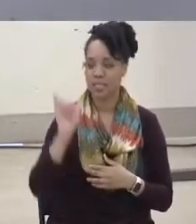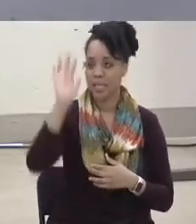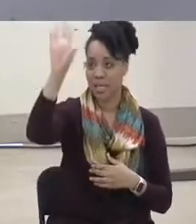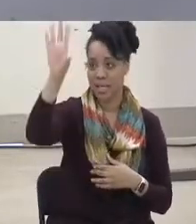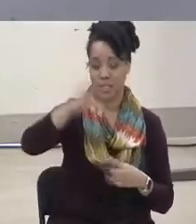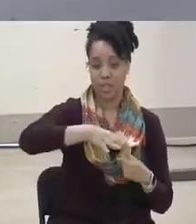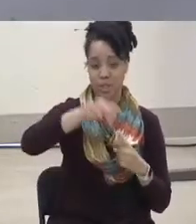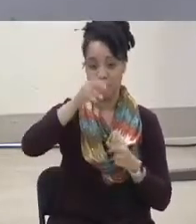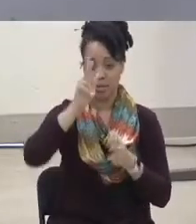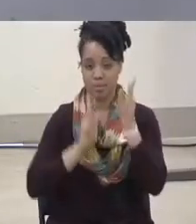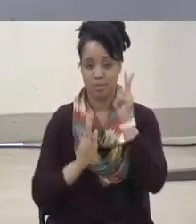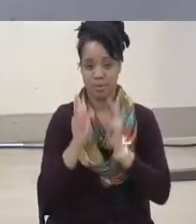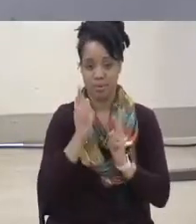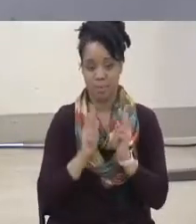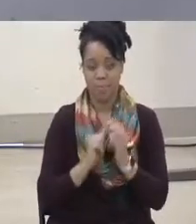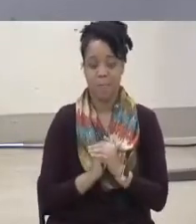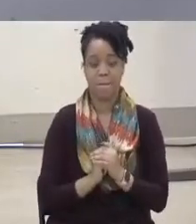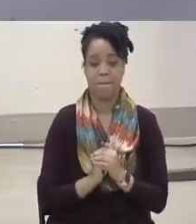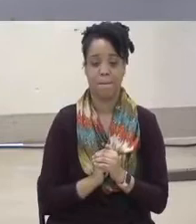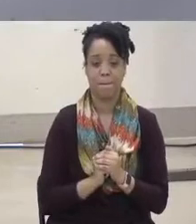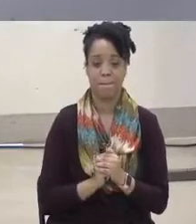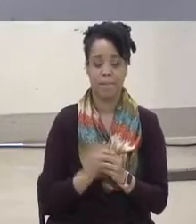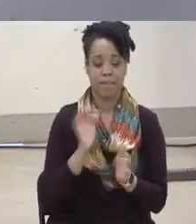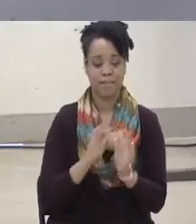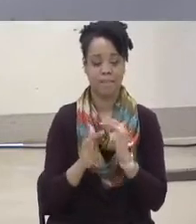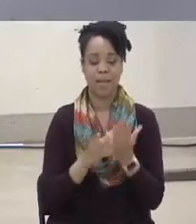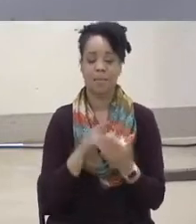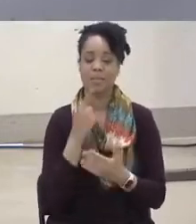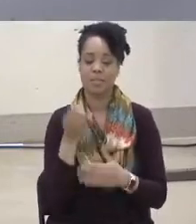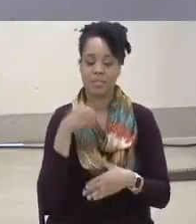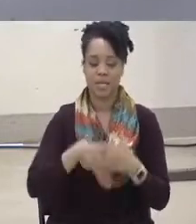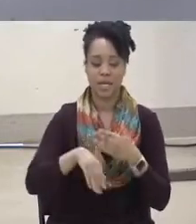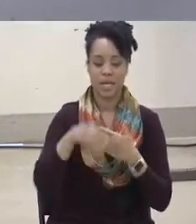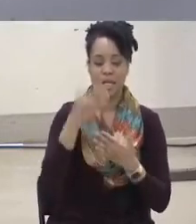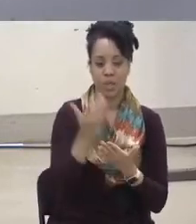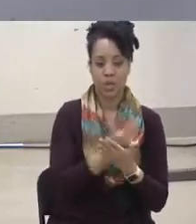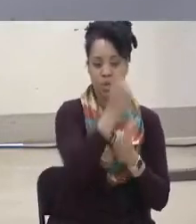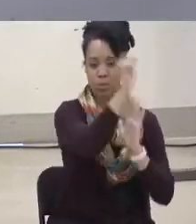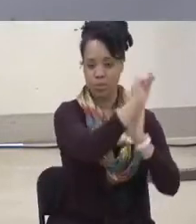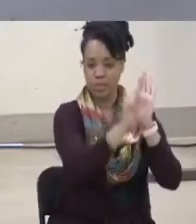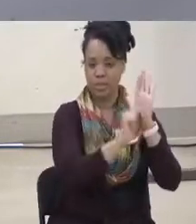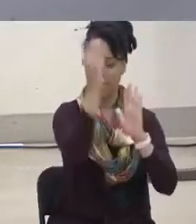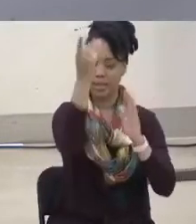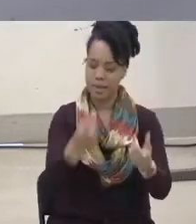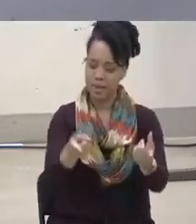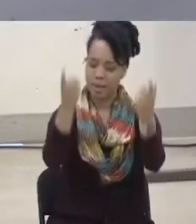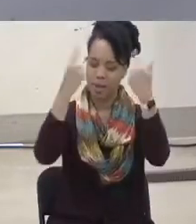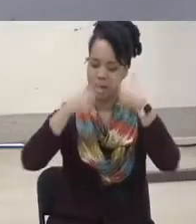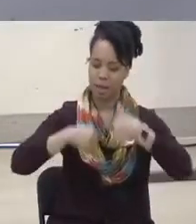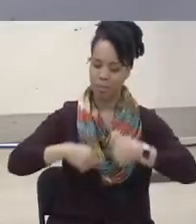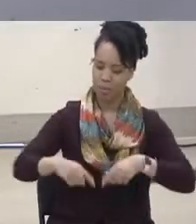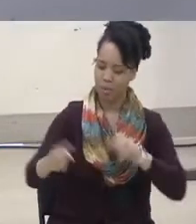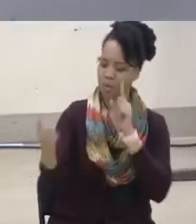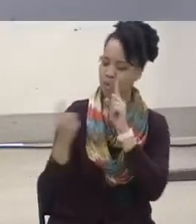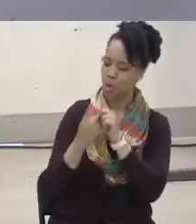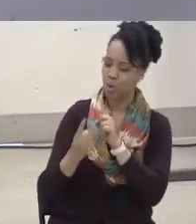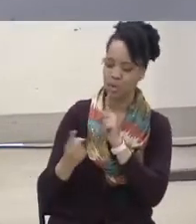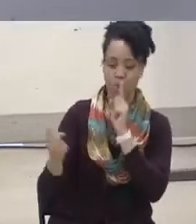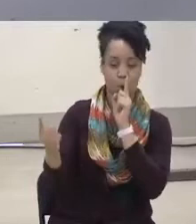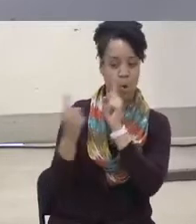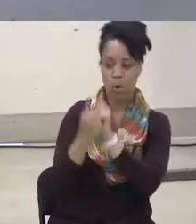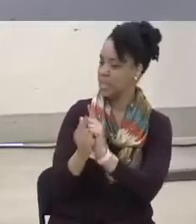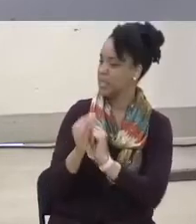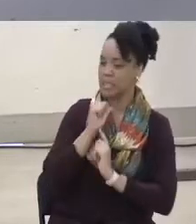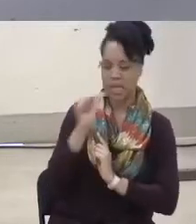Antiguo Testamento comienza en hebreo a causa de su pueblo The Bible escogido. said in the New Testament, he came unto his own received him